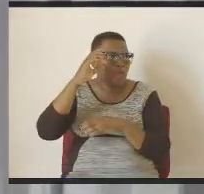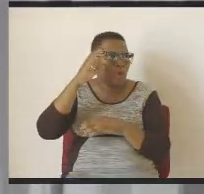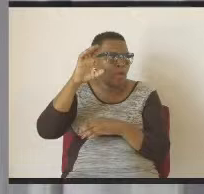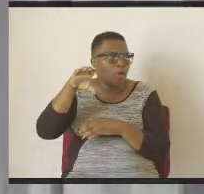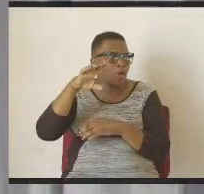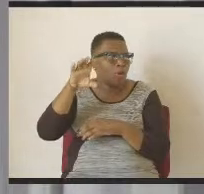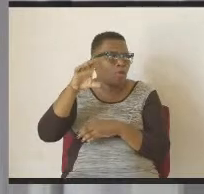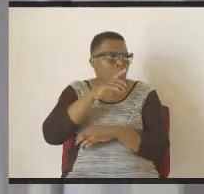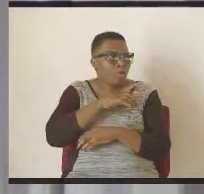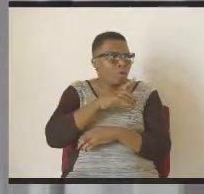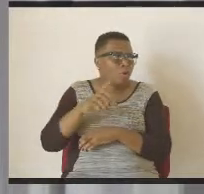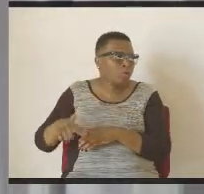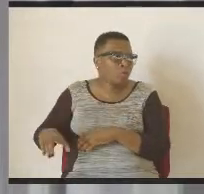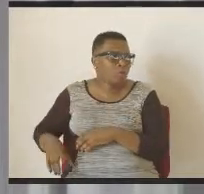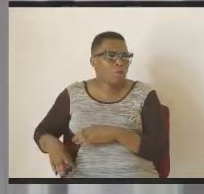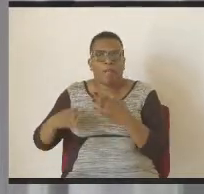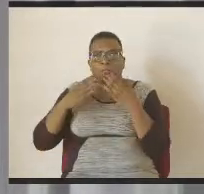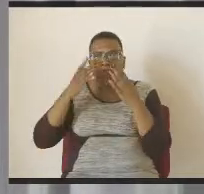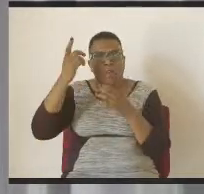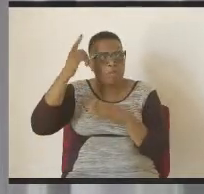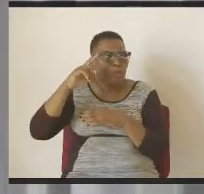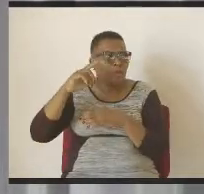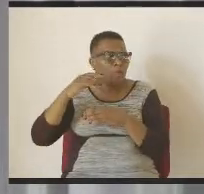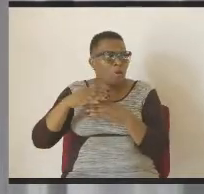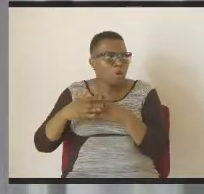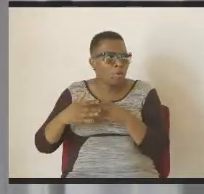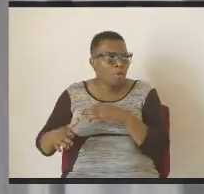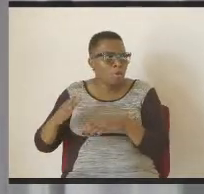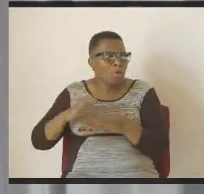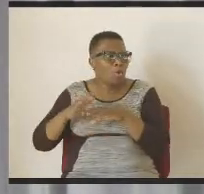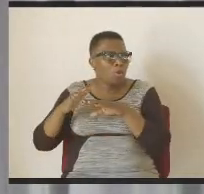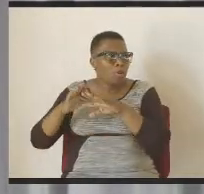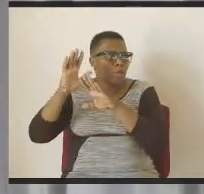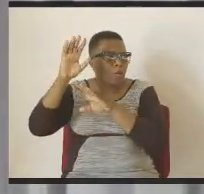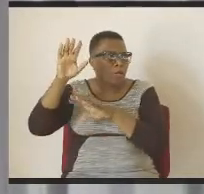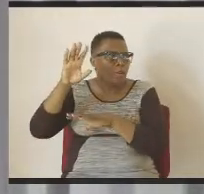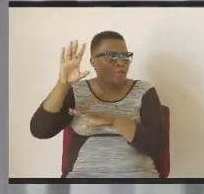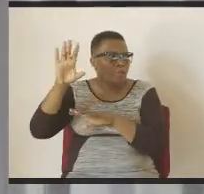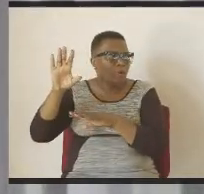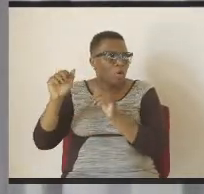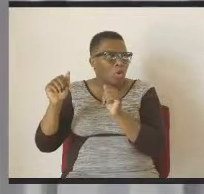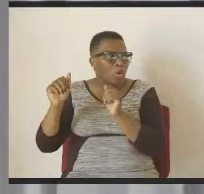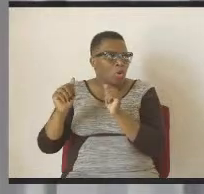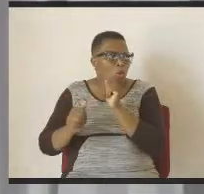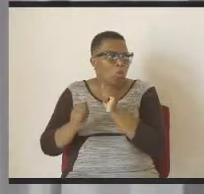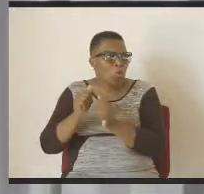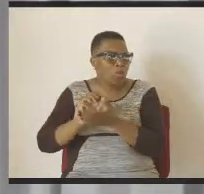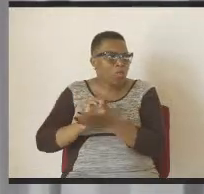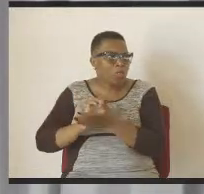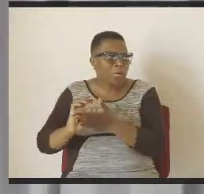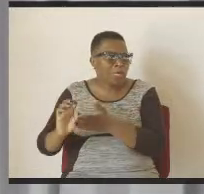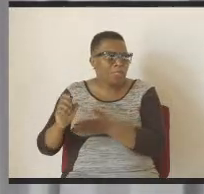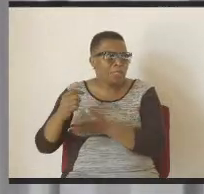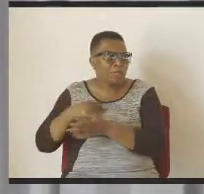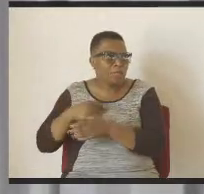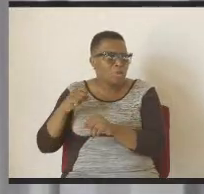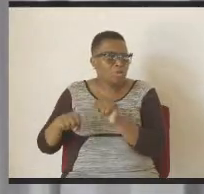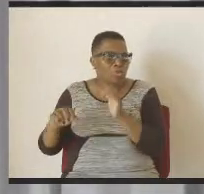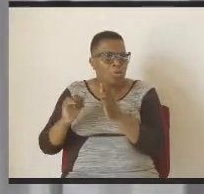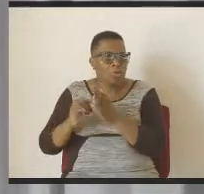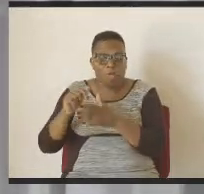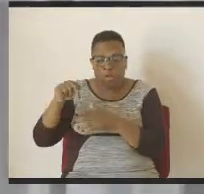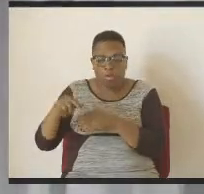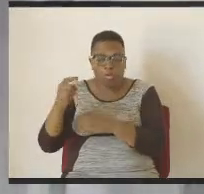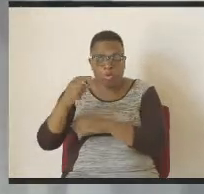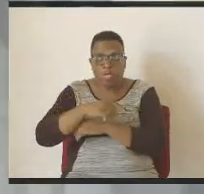Thank you for the shed blood on Calvary's cross, which cleanses me, so that today I can stand in